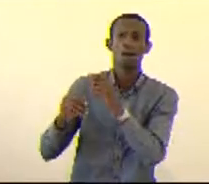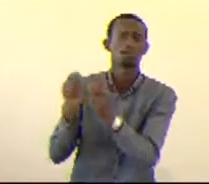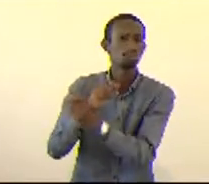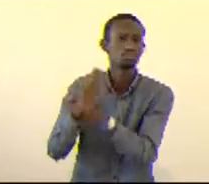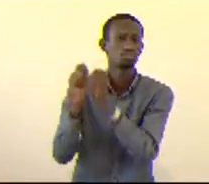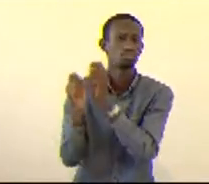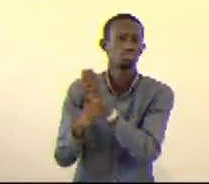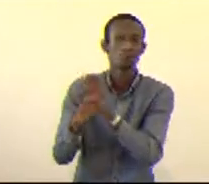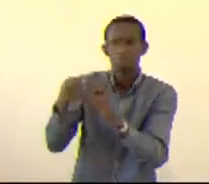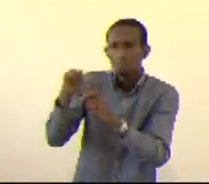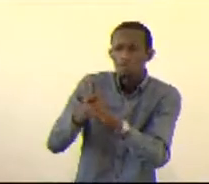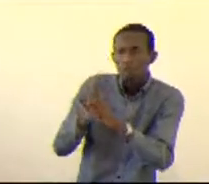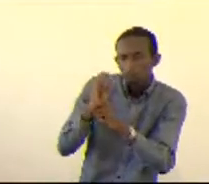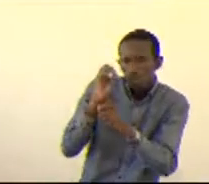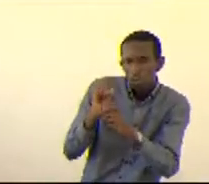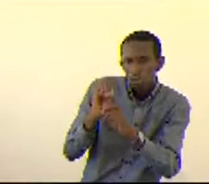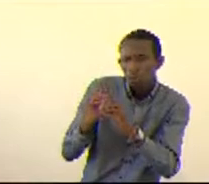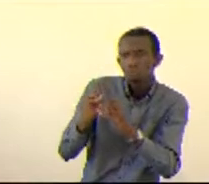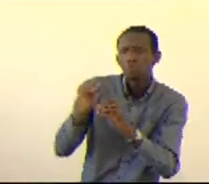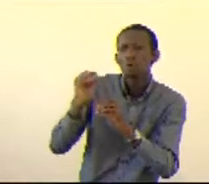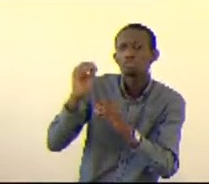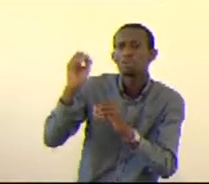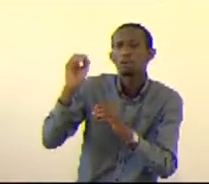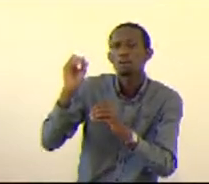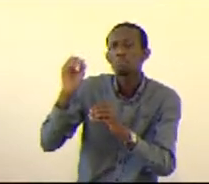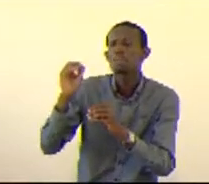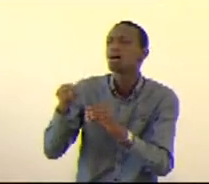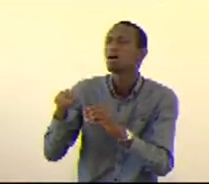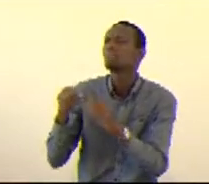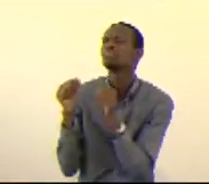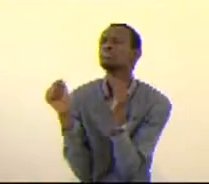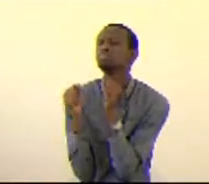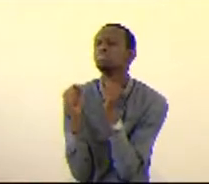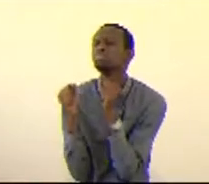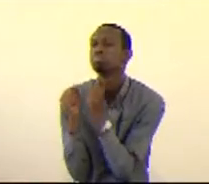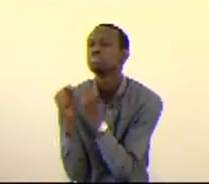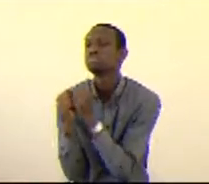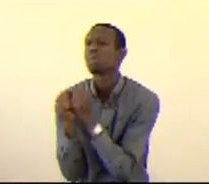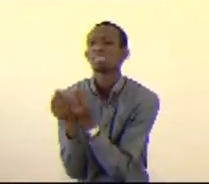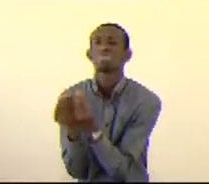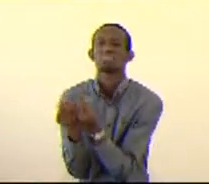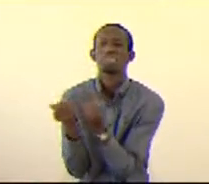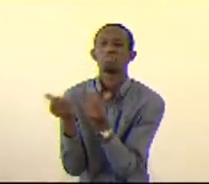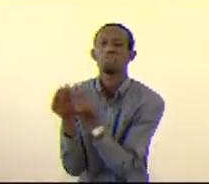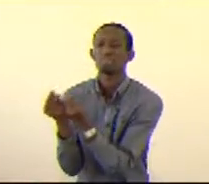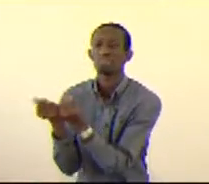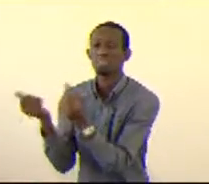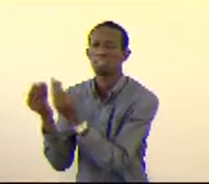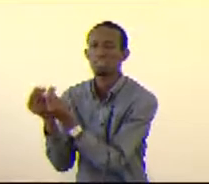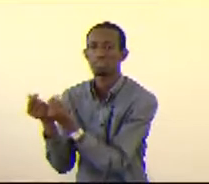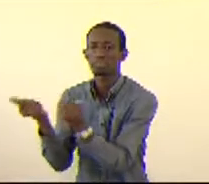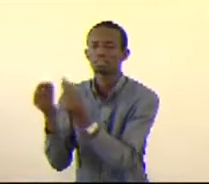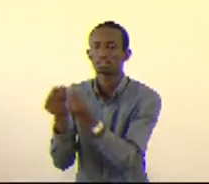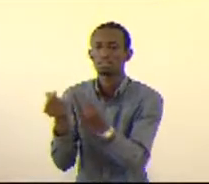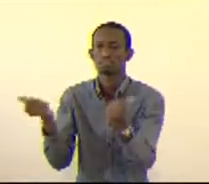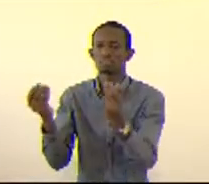from B. And at C, all the ice has finished what? Melting. So it means